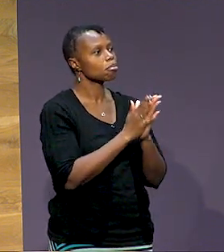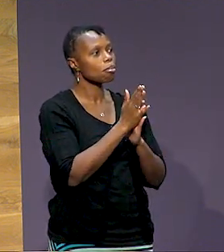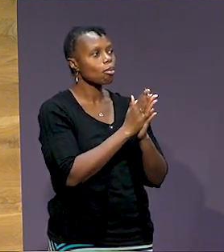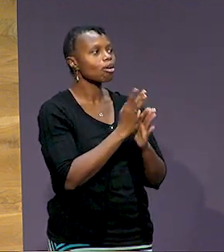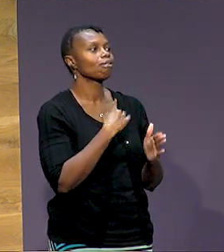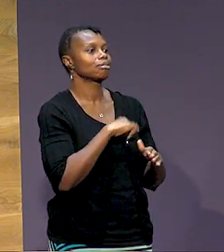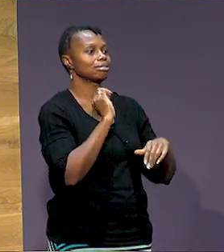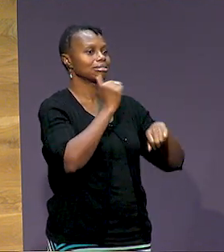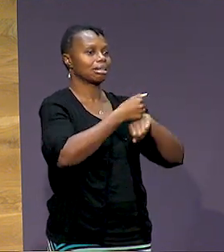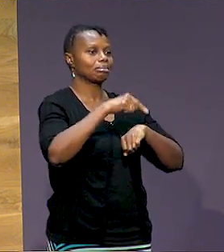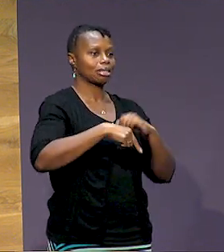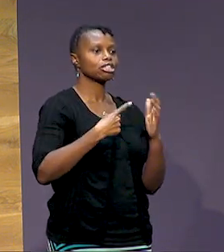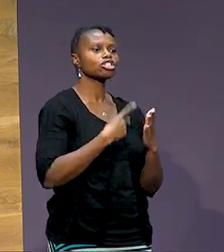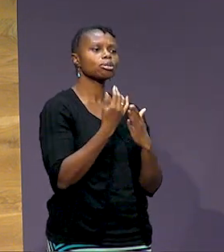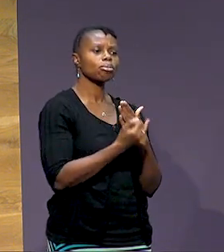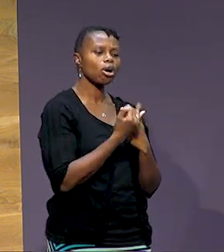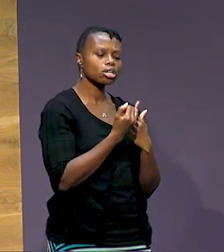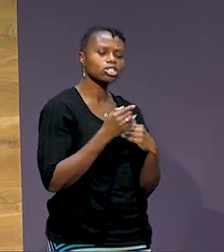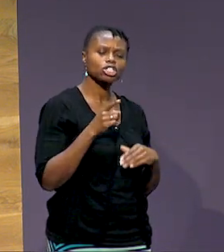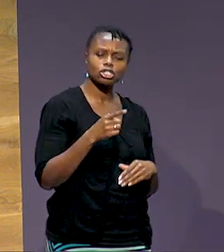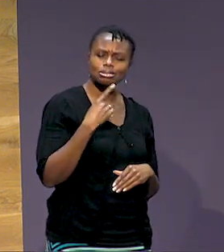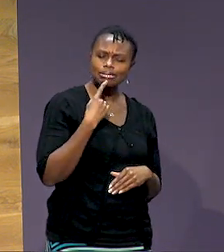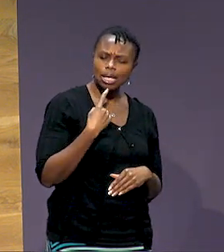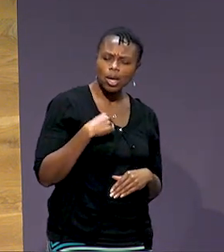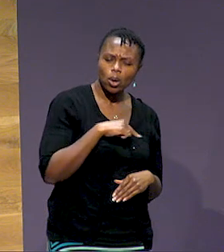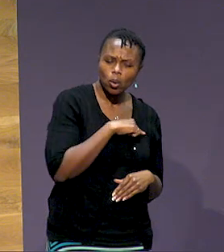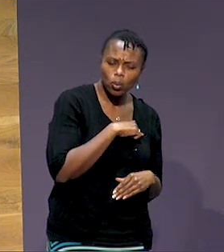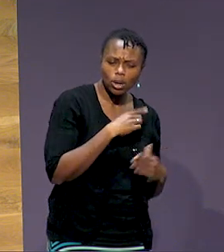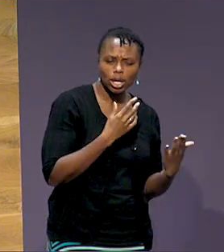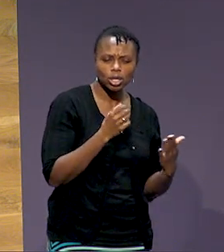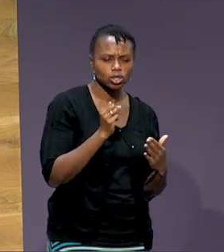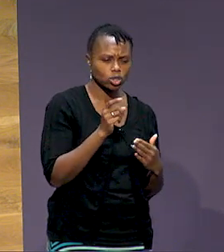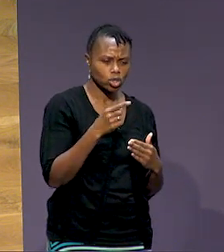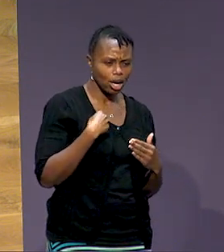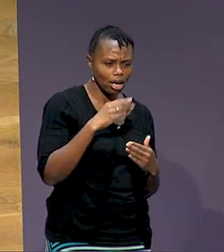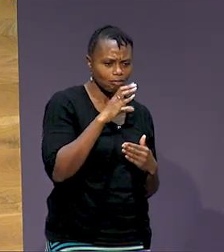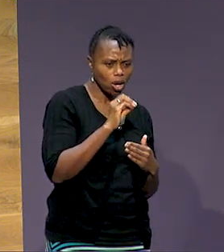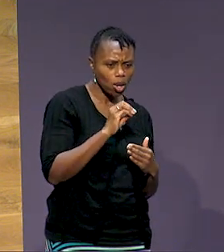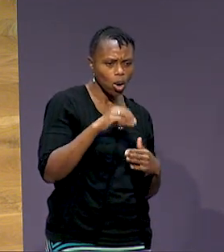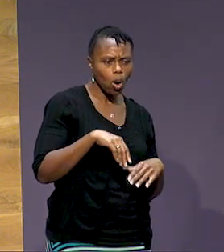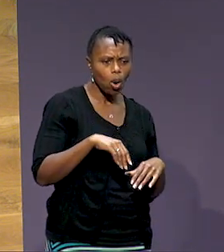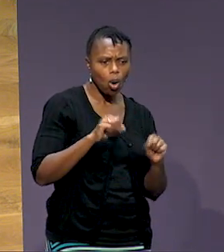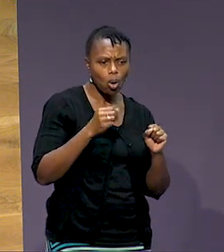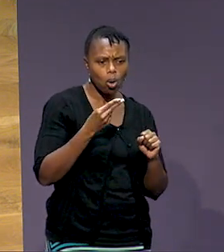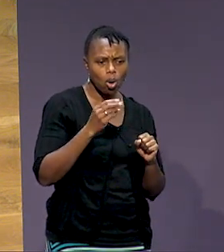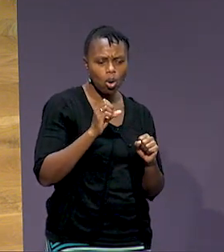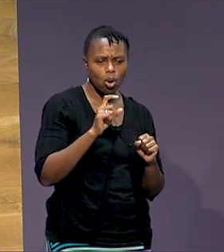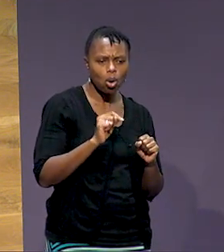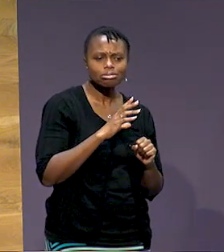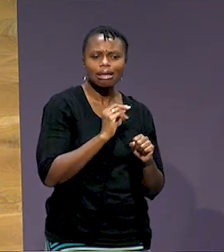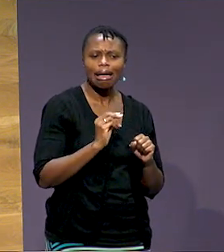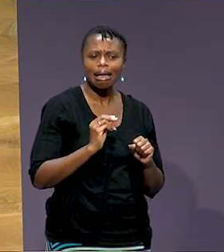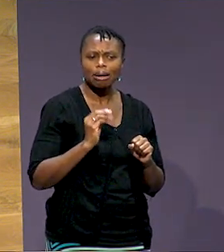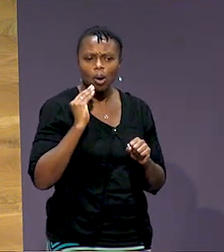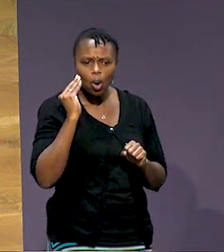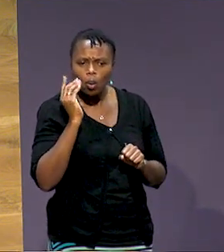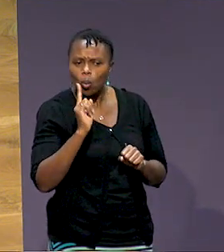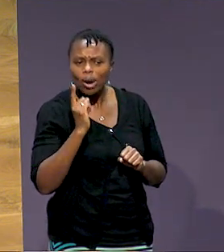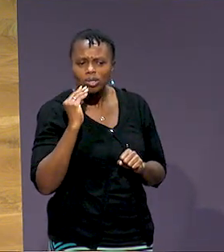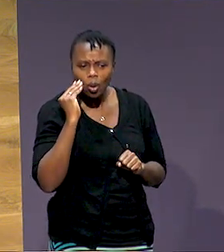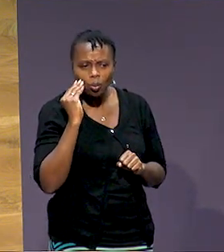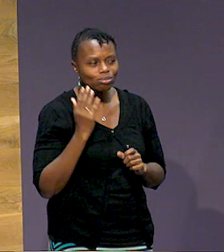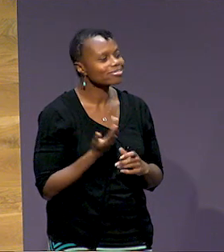this project. So, Jazmine, you said we, so you have a co-host, and you also mentioned back home. So where's home? Oh,